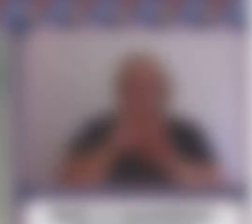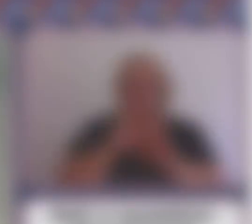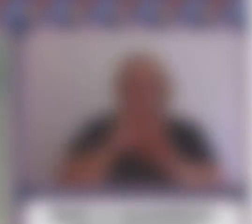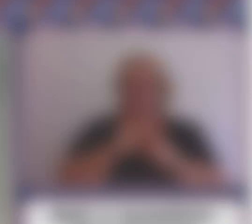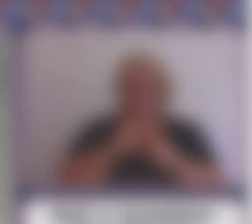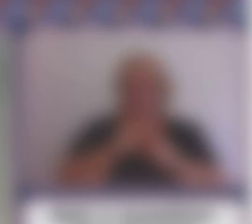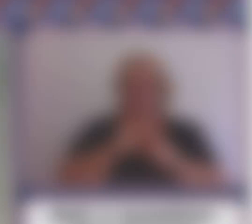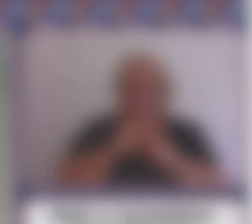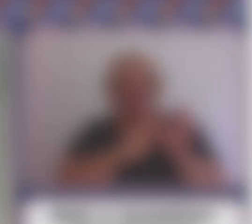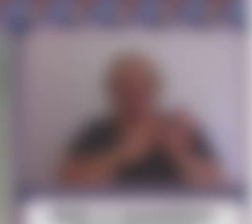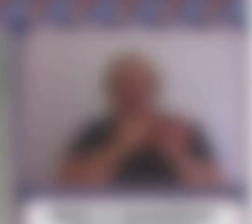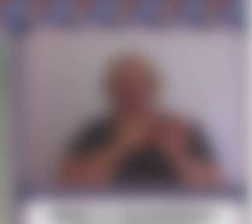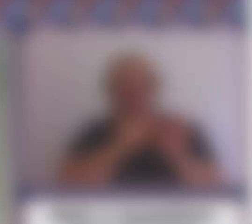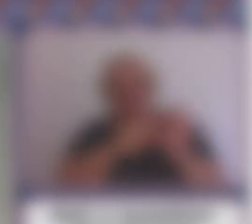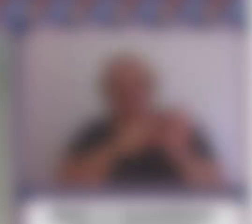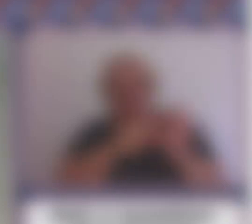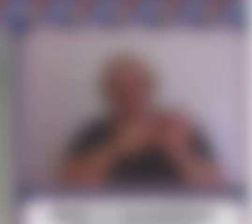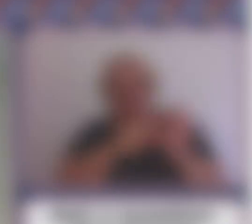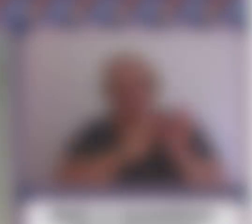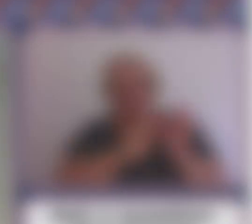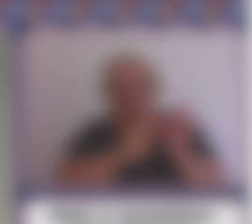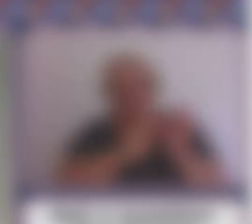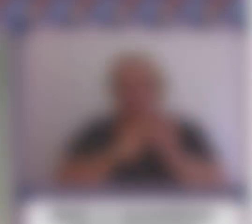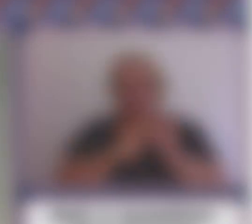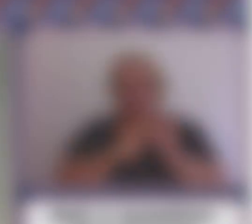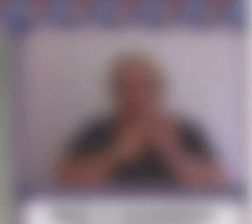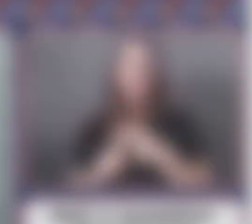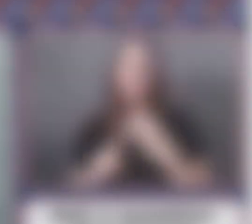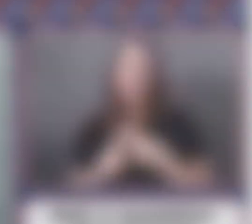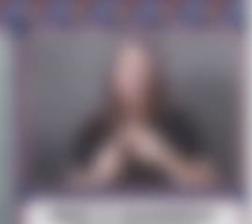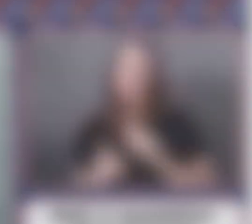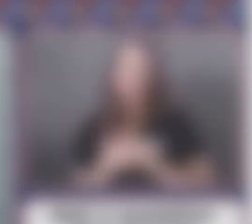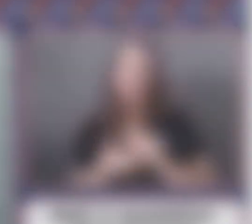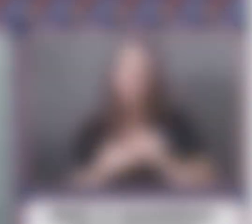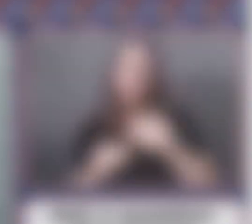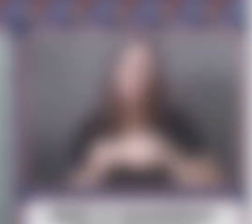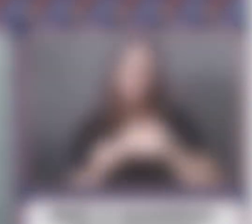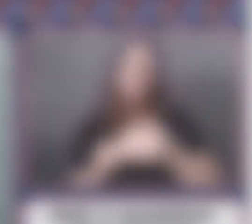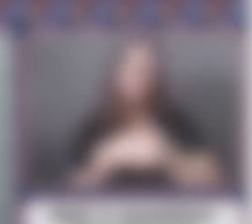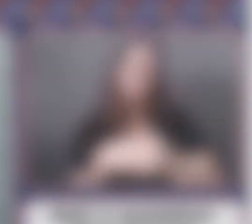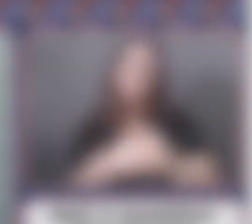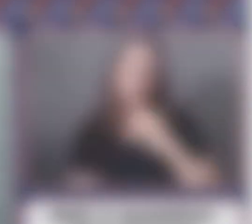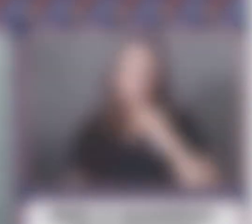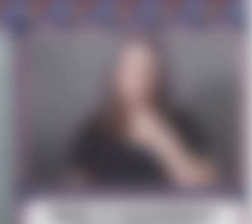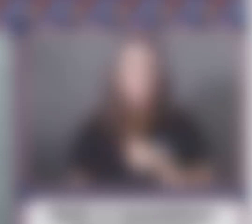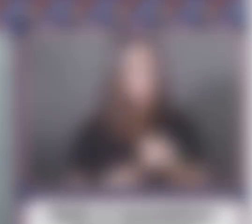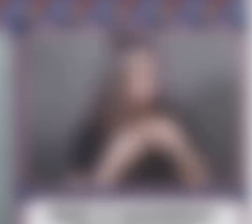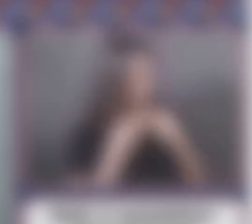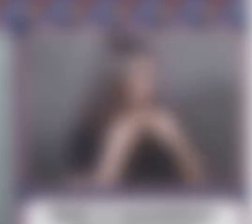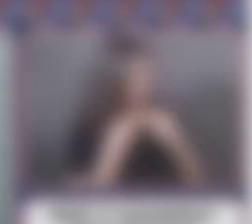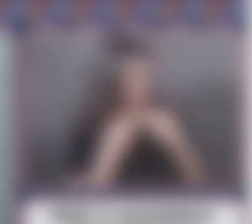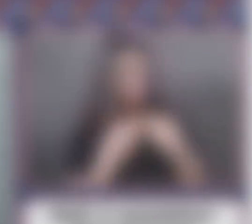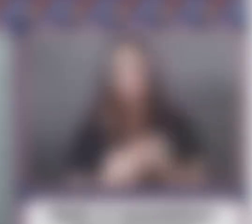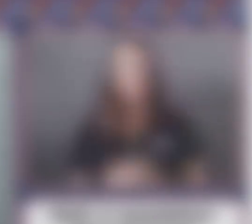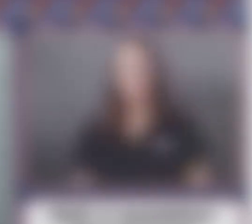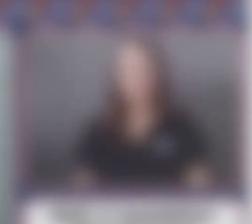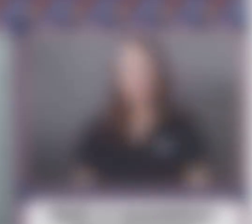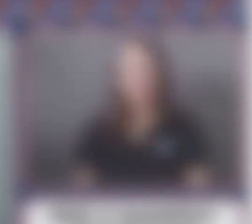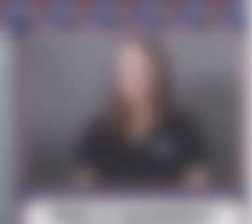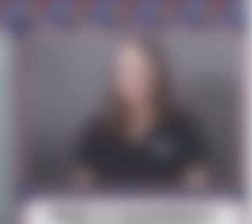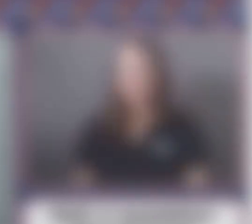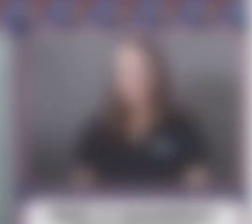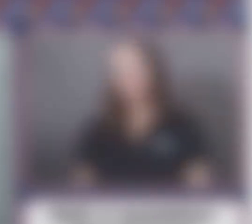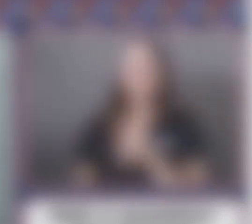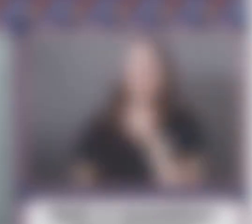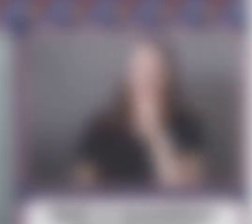in if funding is overspent or misused. Thank you, James. Now, can you tell us a little more about the